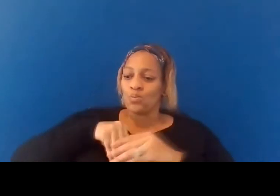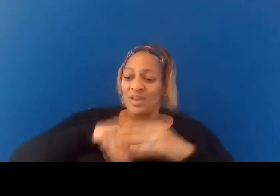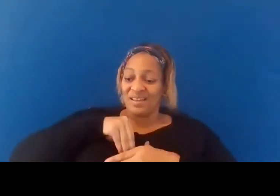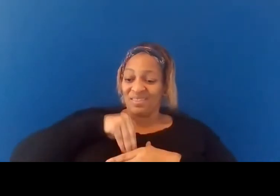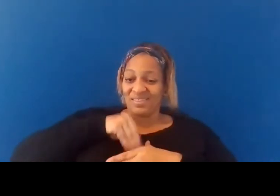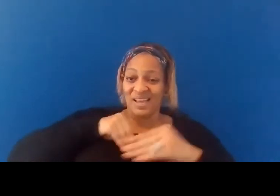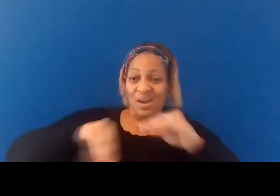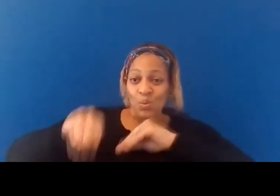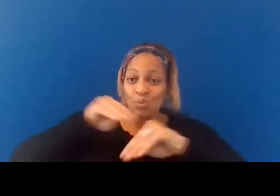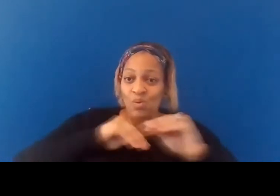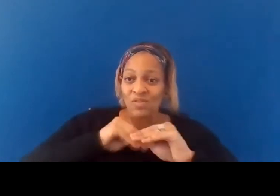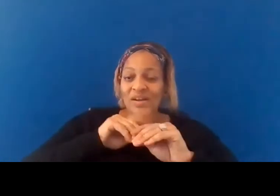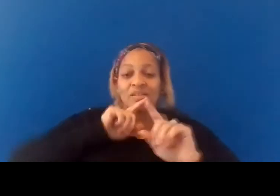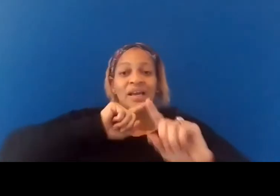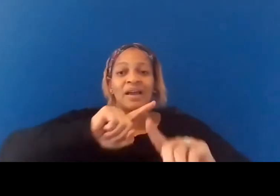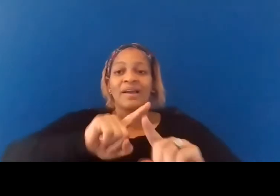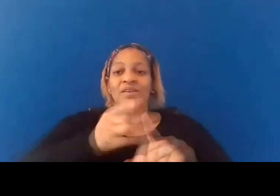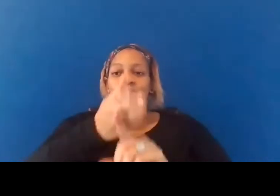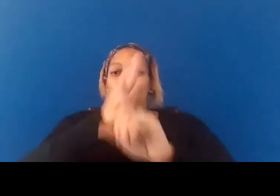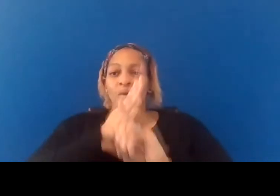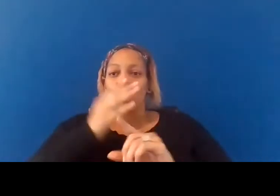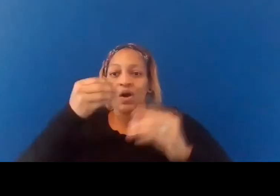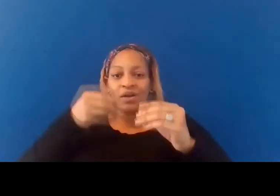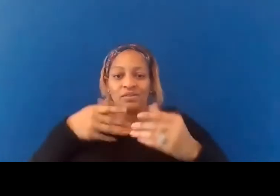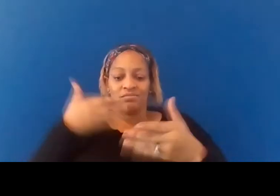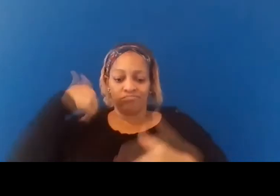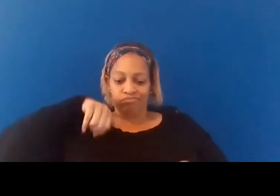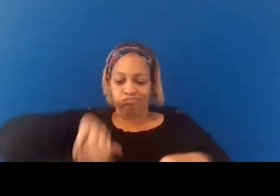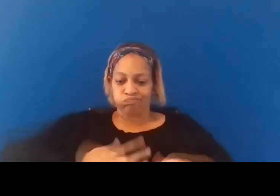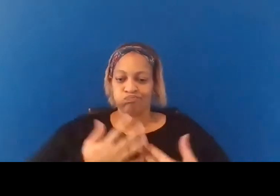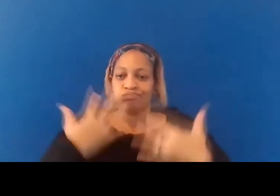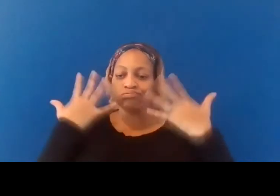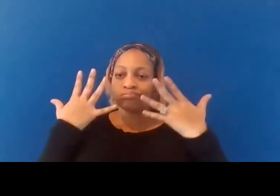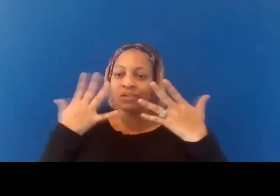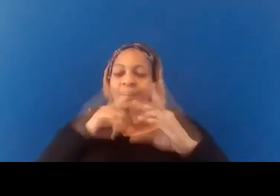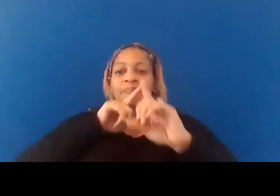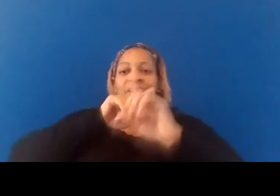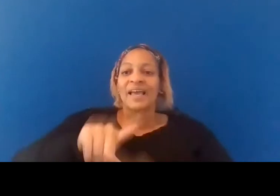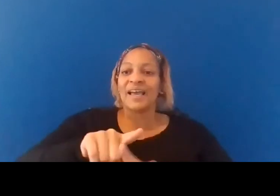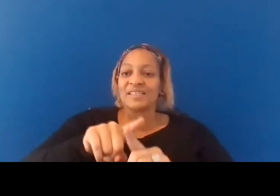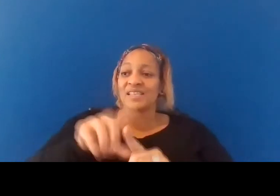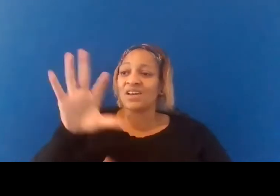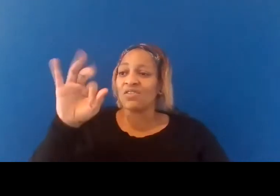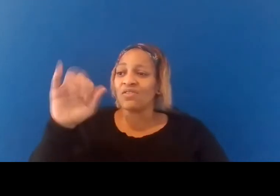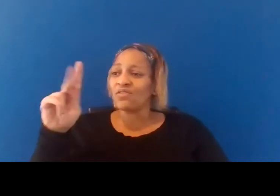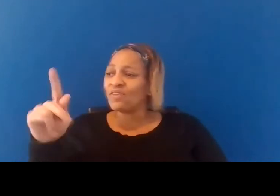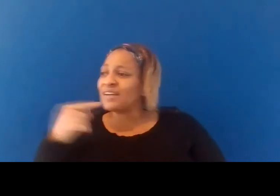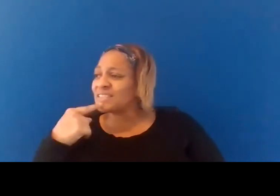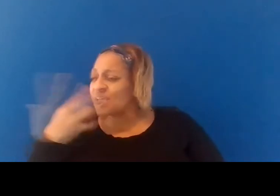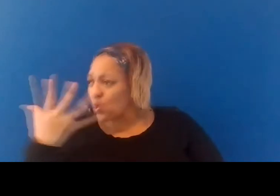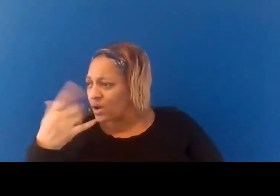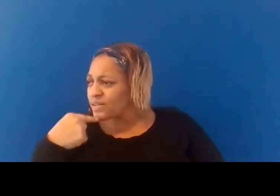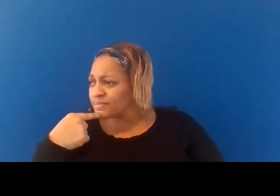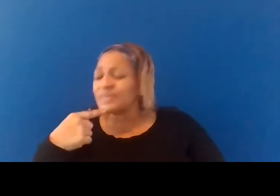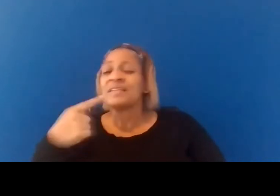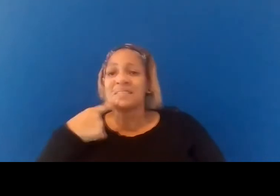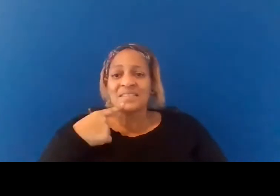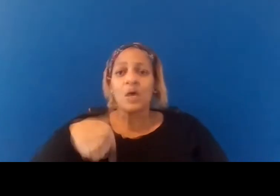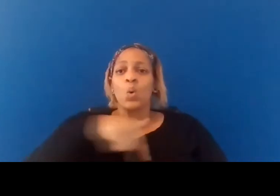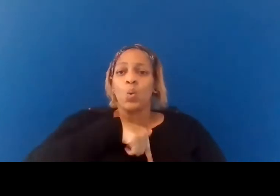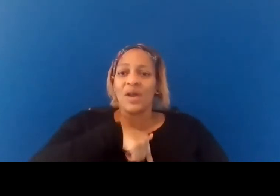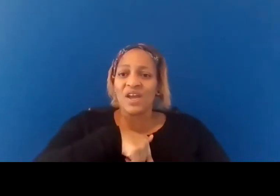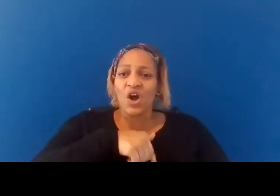prayer, God moving through us is the answer to. So what did Frank say? Frank said, we are the triumphant